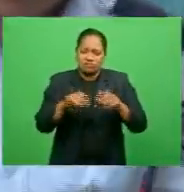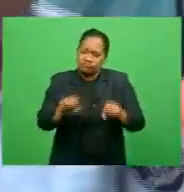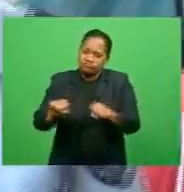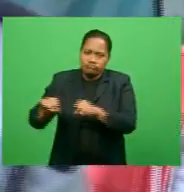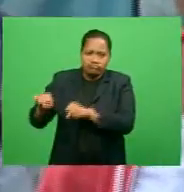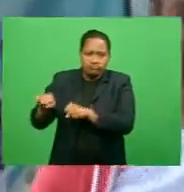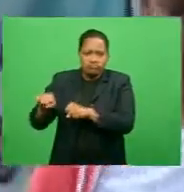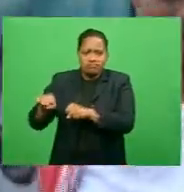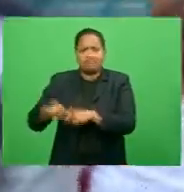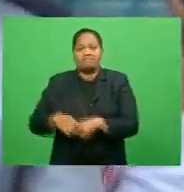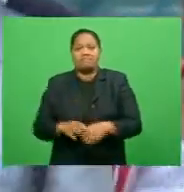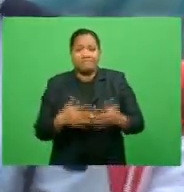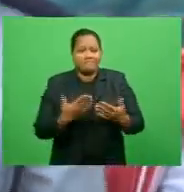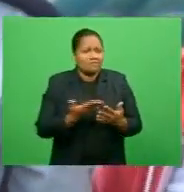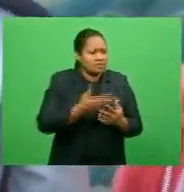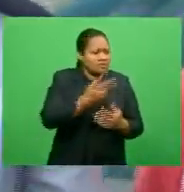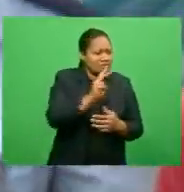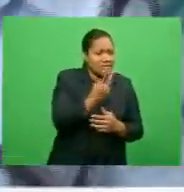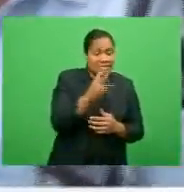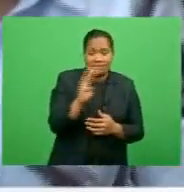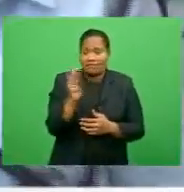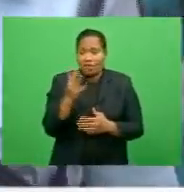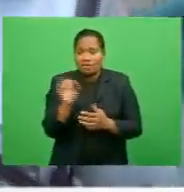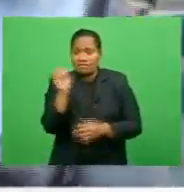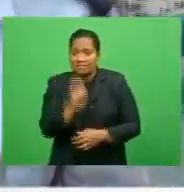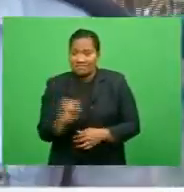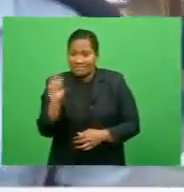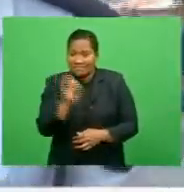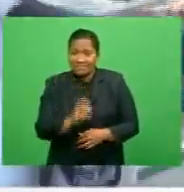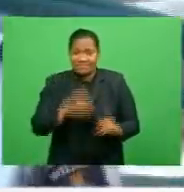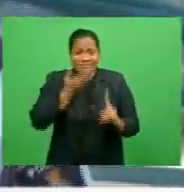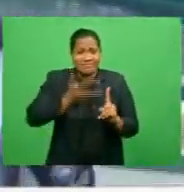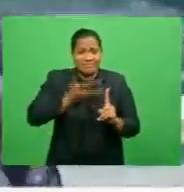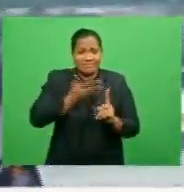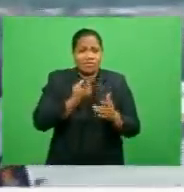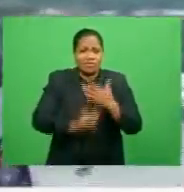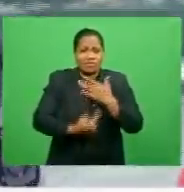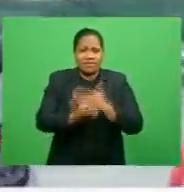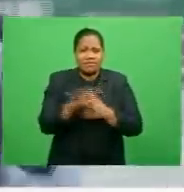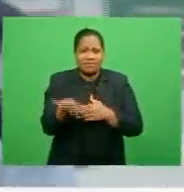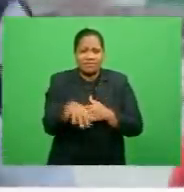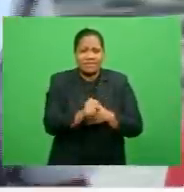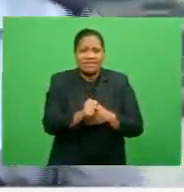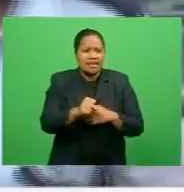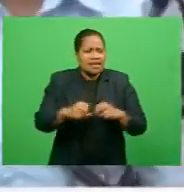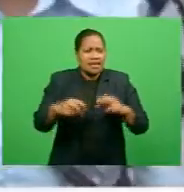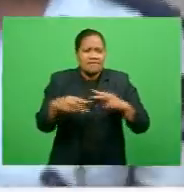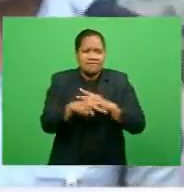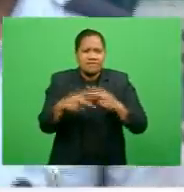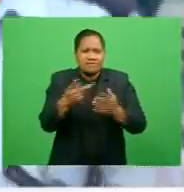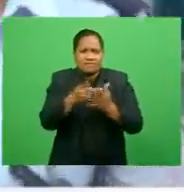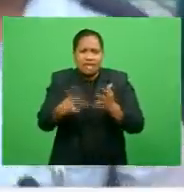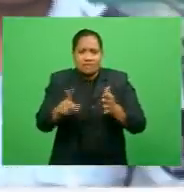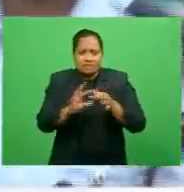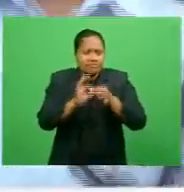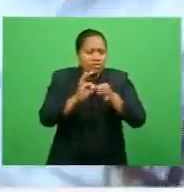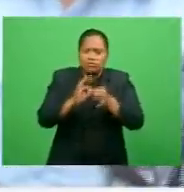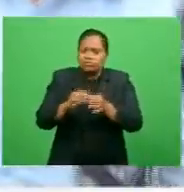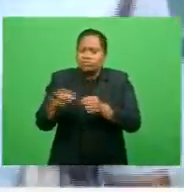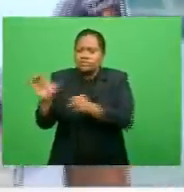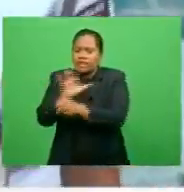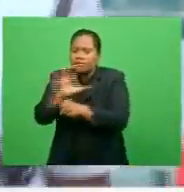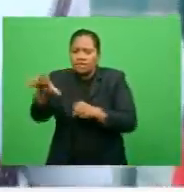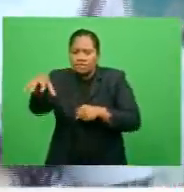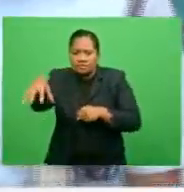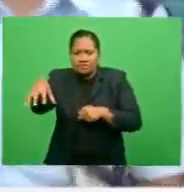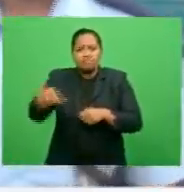It's alleged that between the 2nd and the 4th of October, Devi obtained vehicle parts belonging to Hybrid Auto Centre by deception.